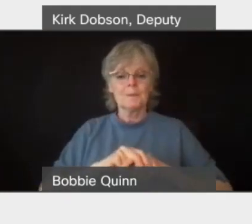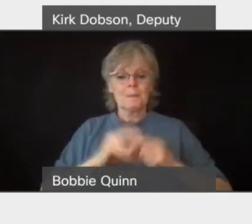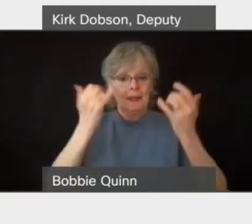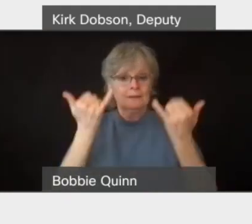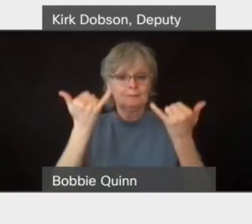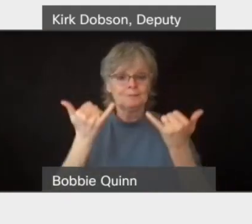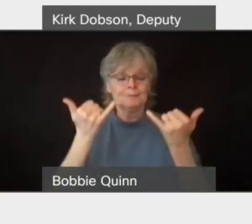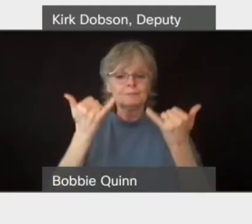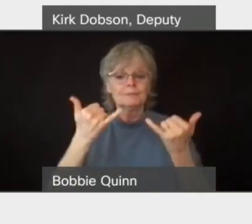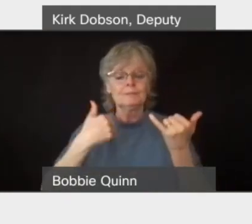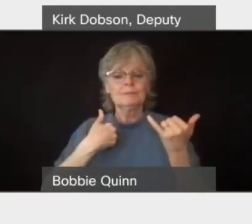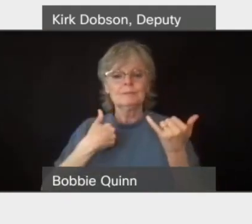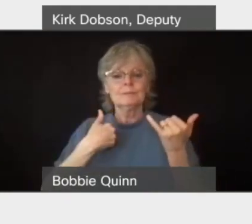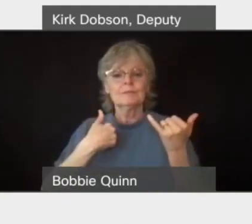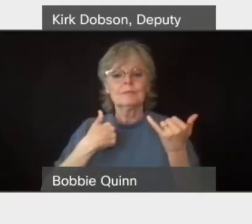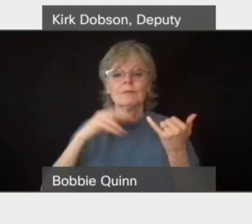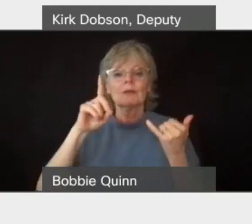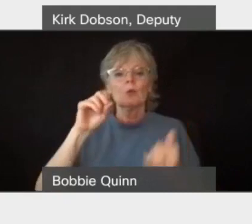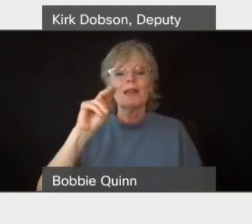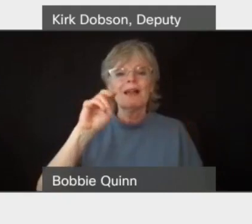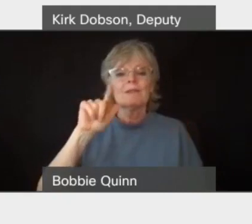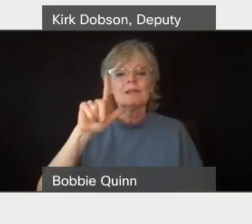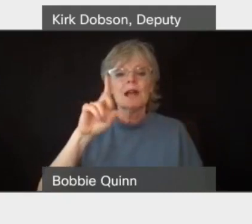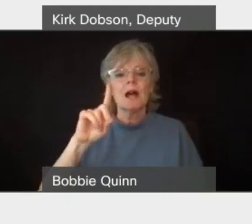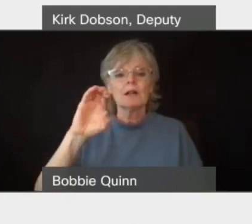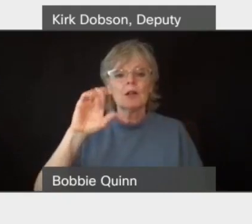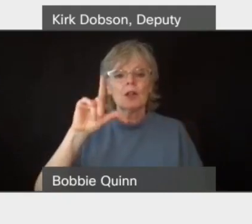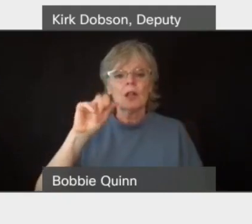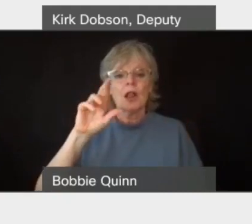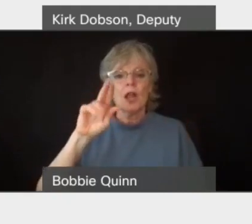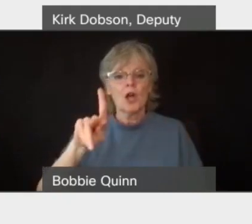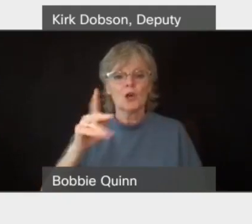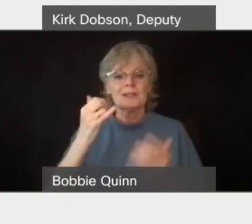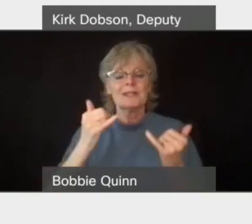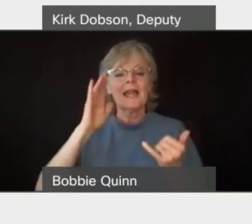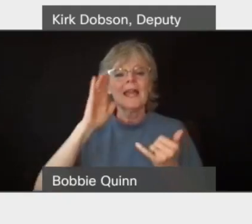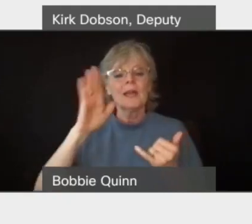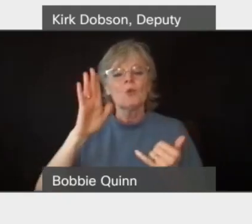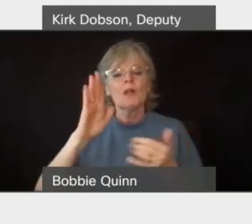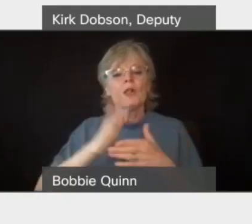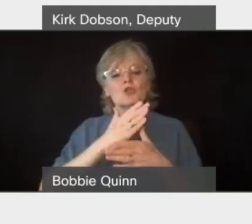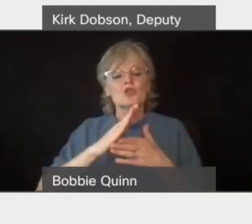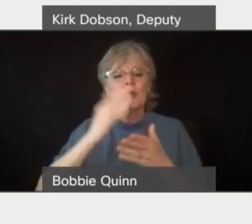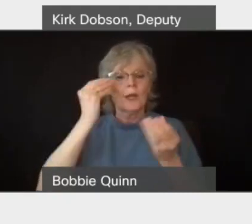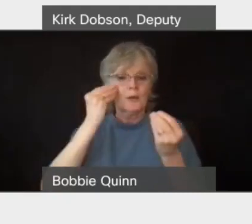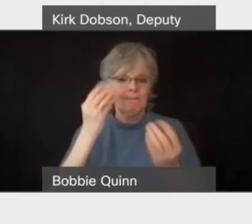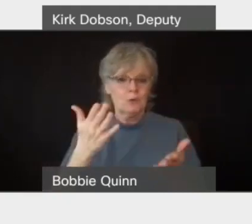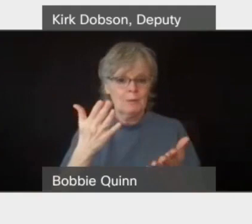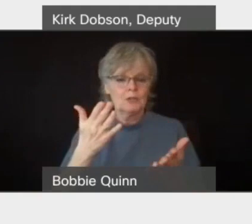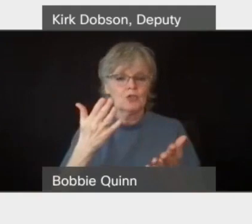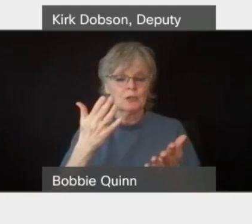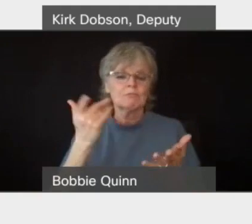Today, we have Donald Clark with us, who is going to share some information about